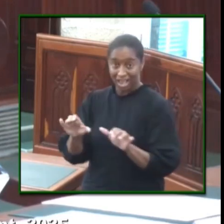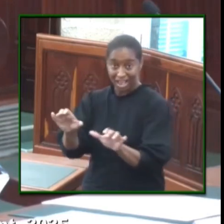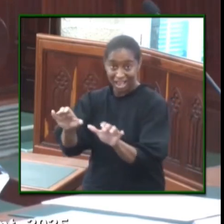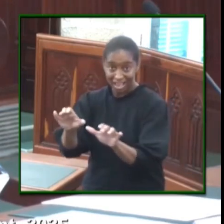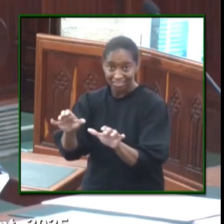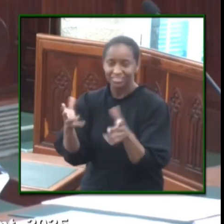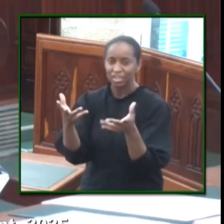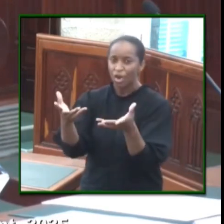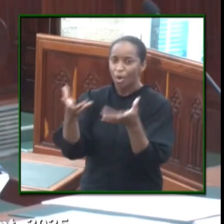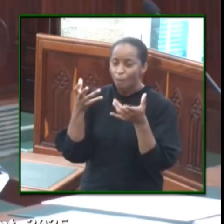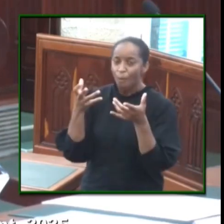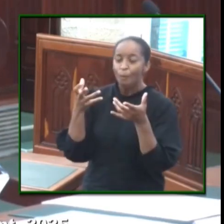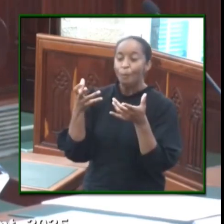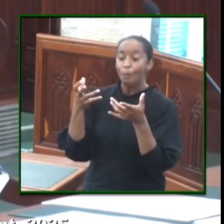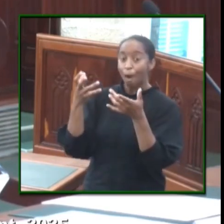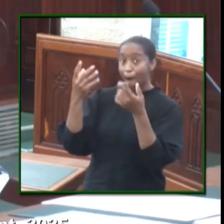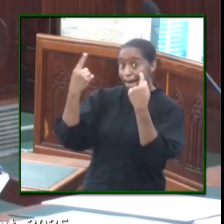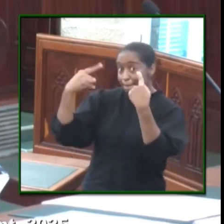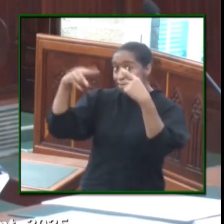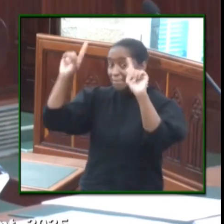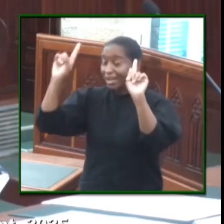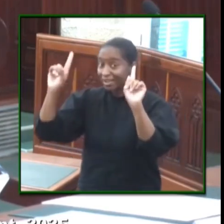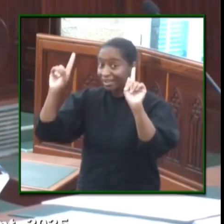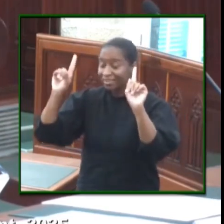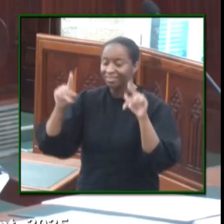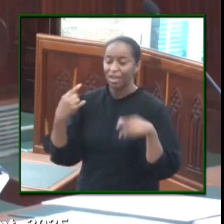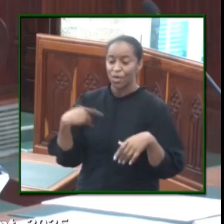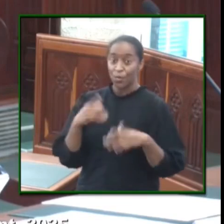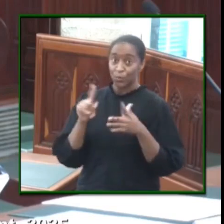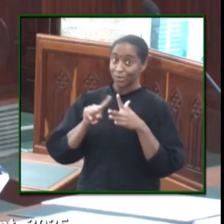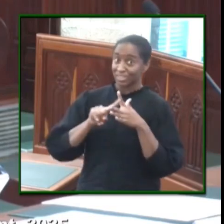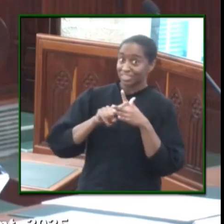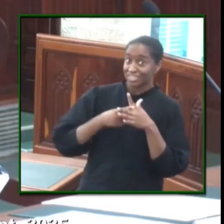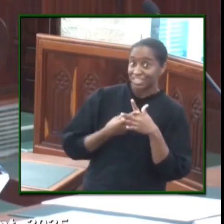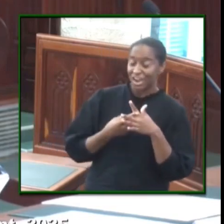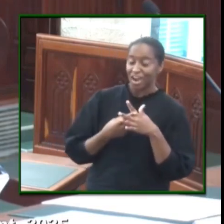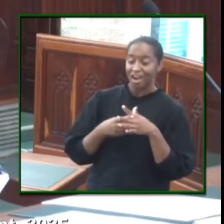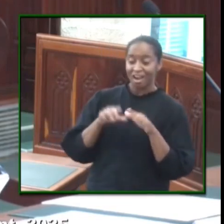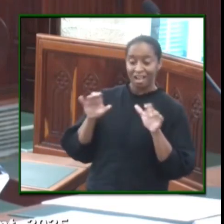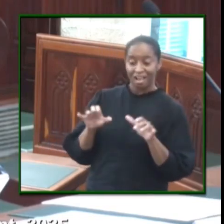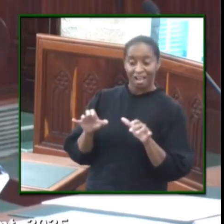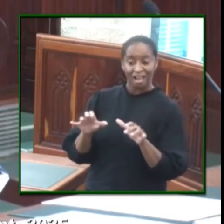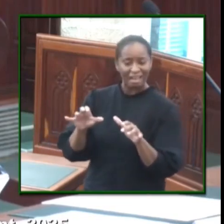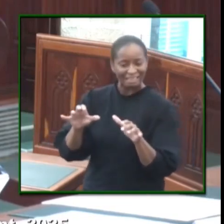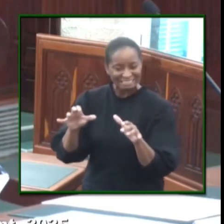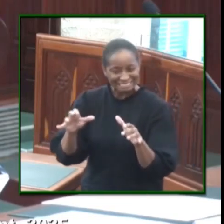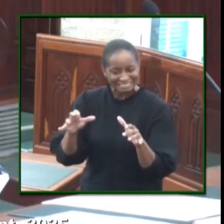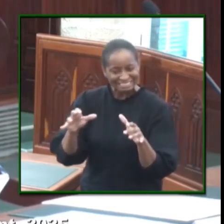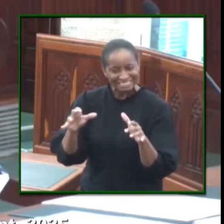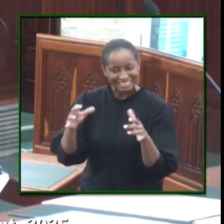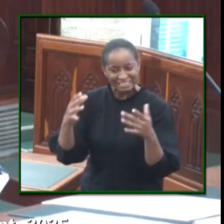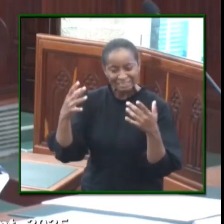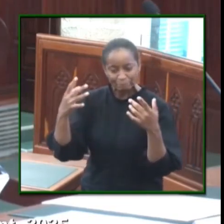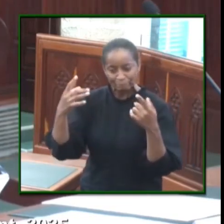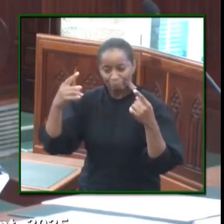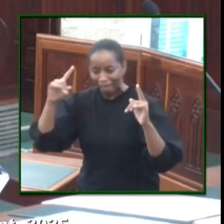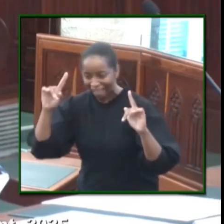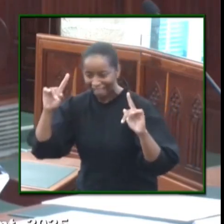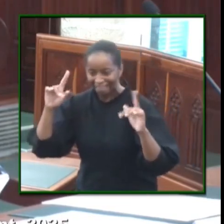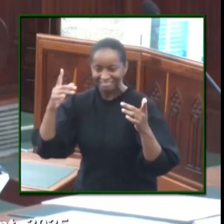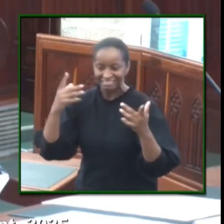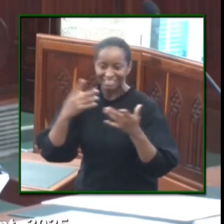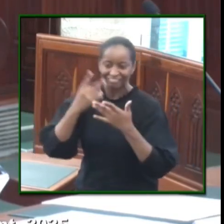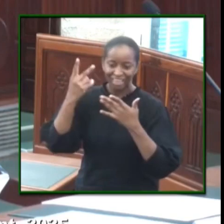for really wrestling this beast to the ground and taking on this task. I ask the